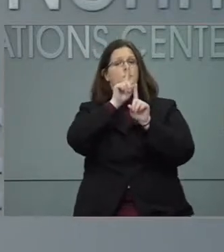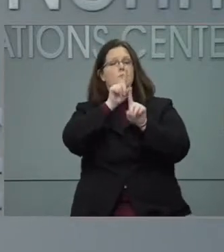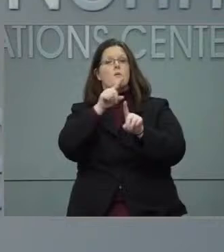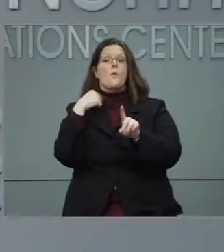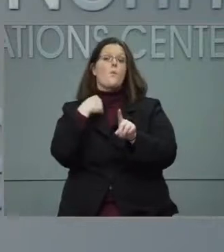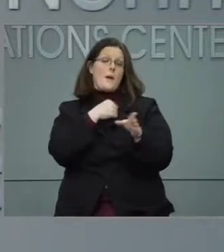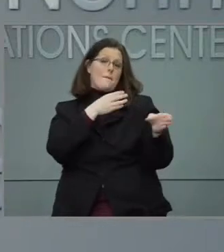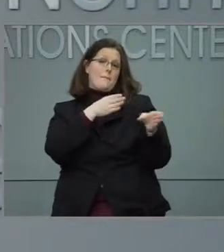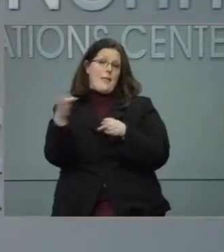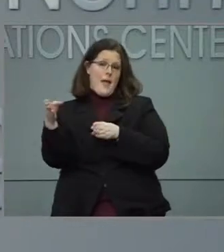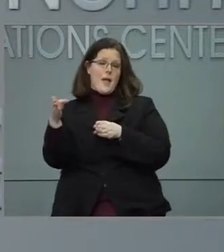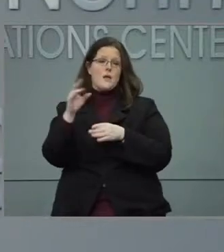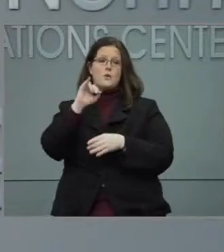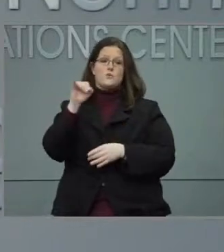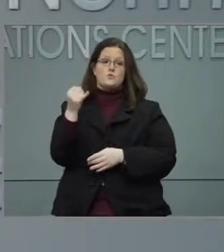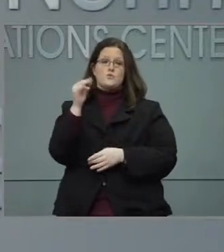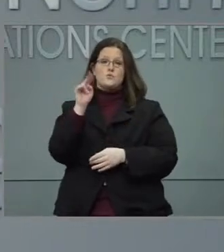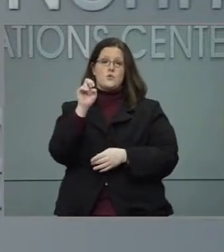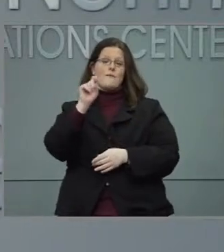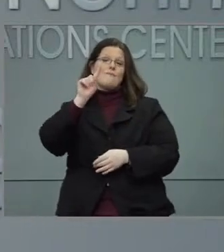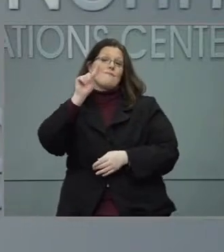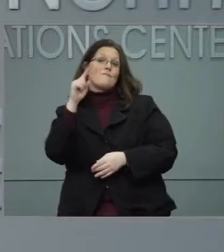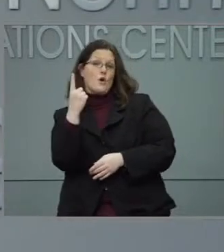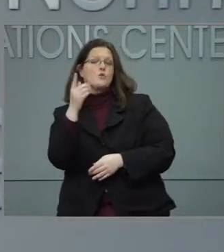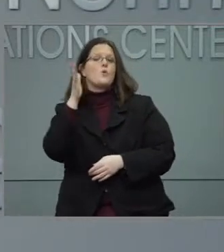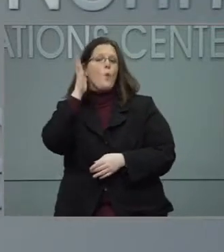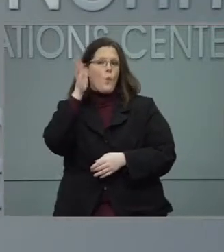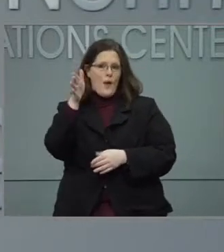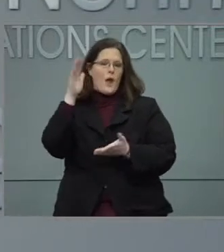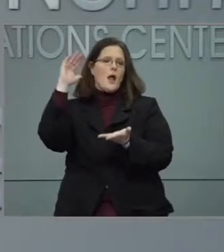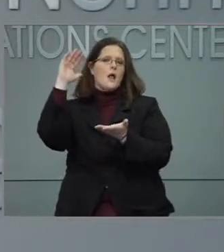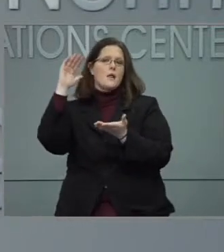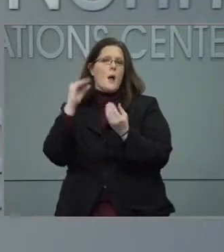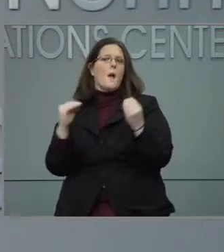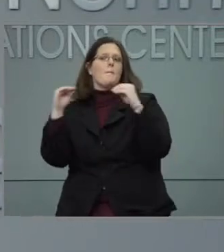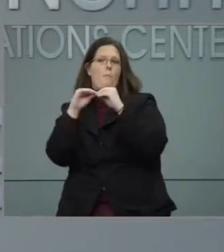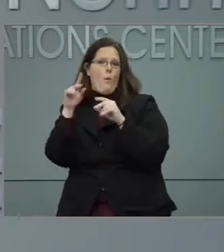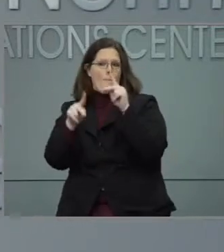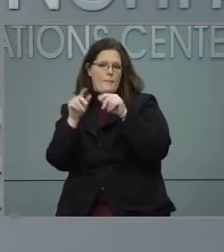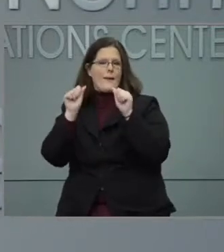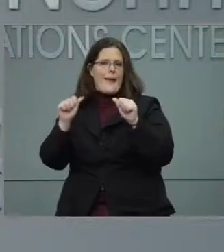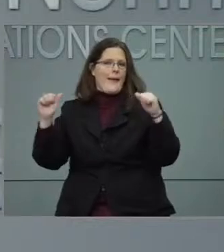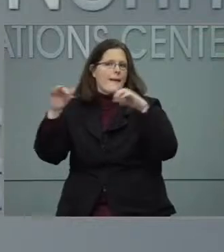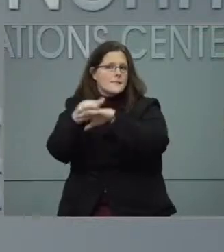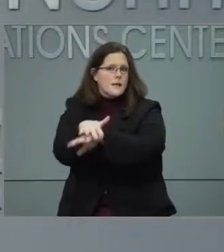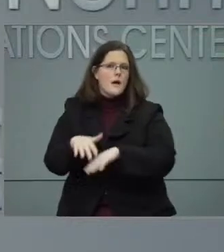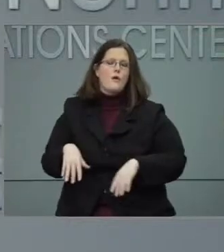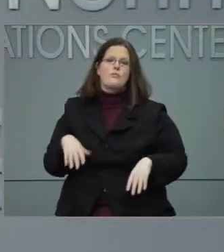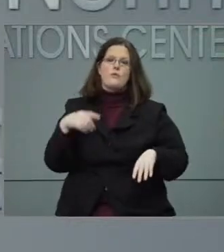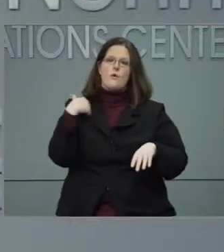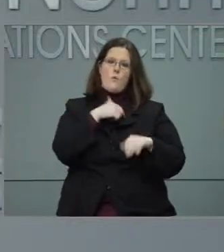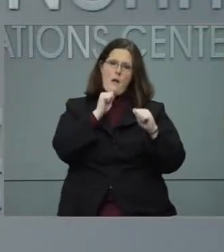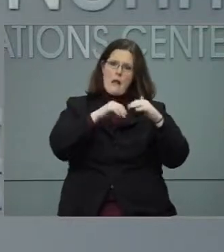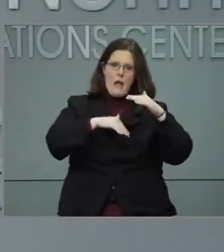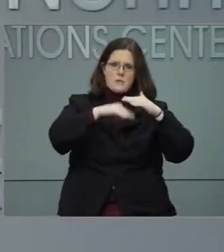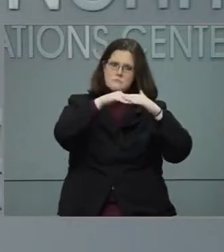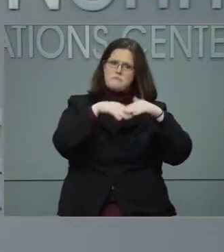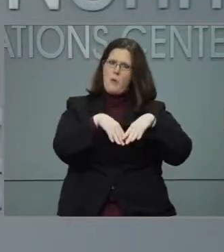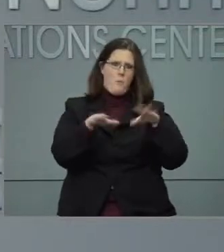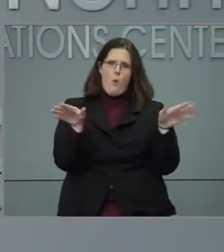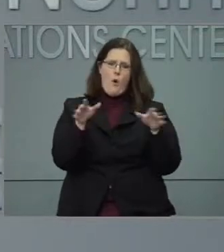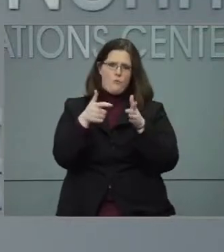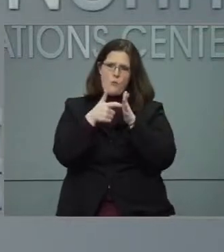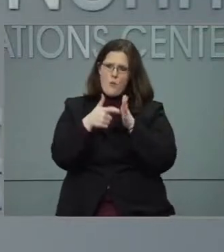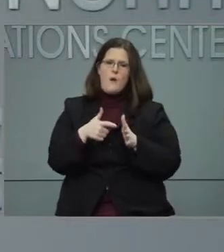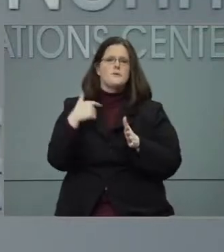limits on June the 1st. We believe that we will make enough progress during the month of May,